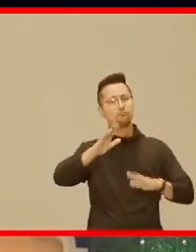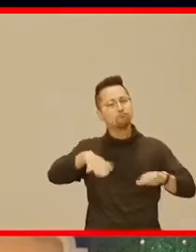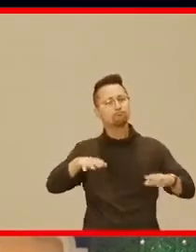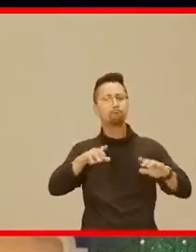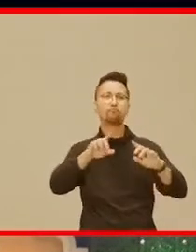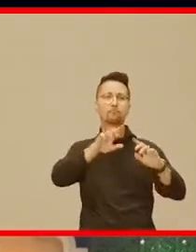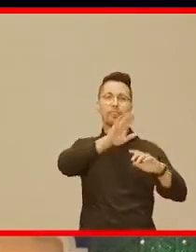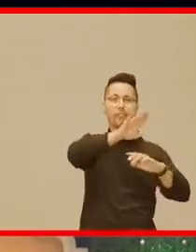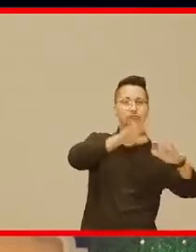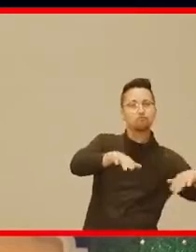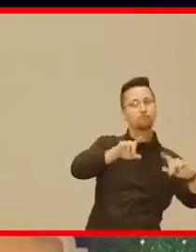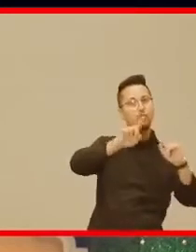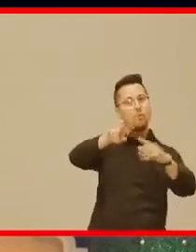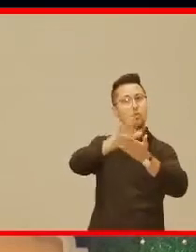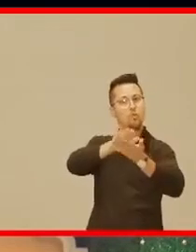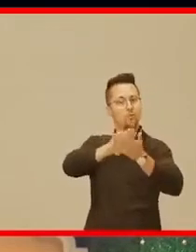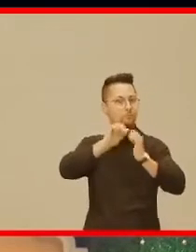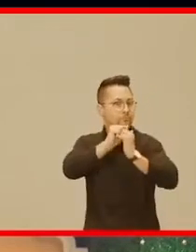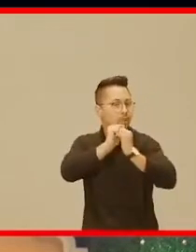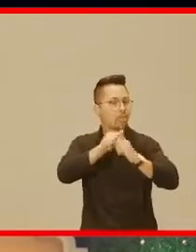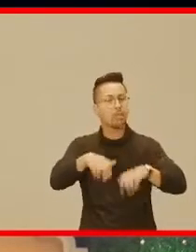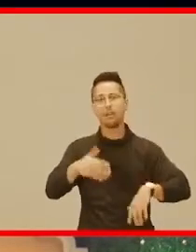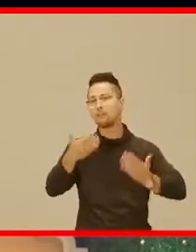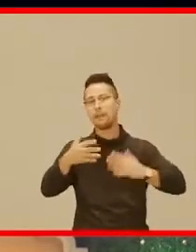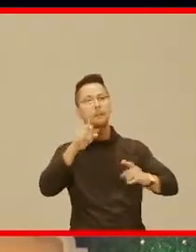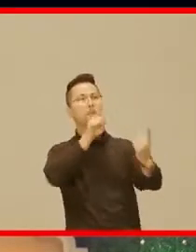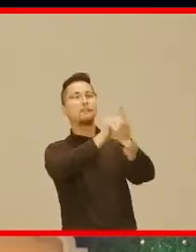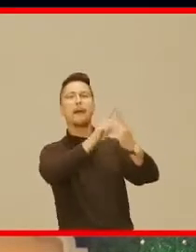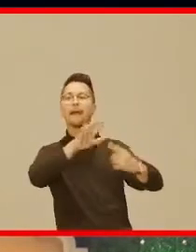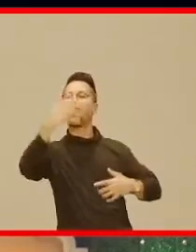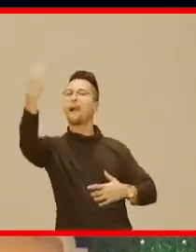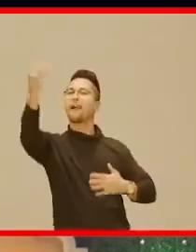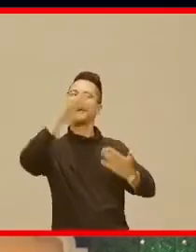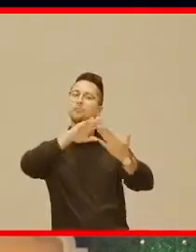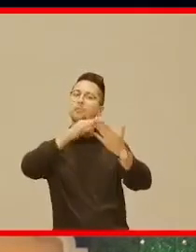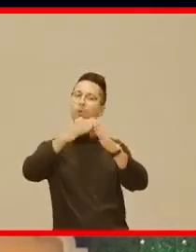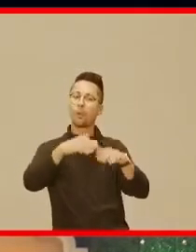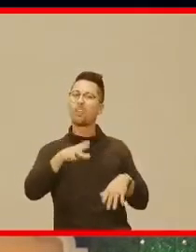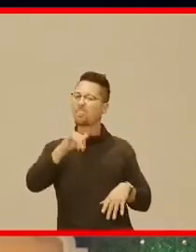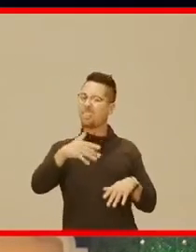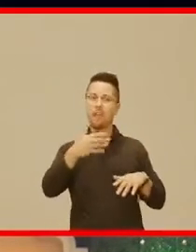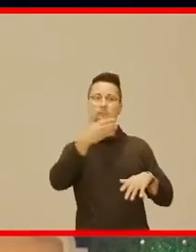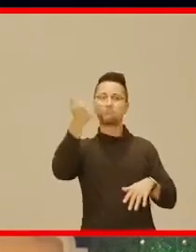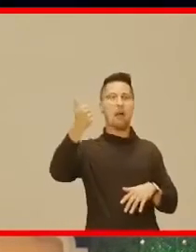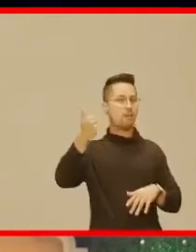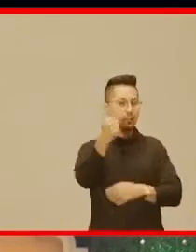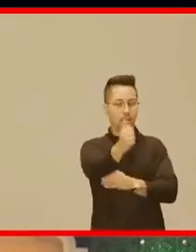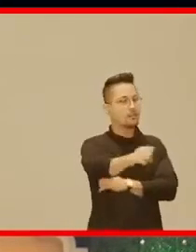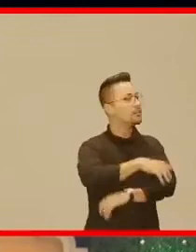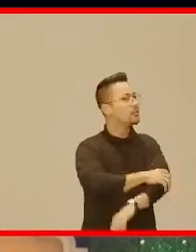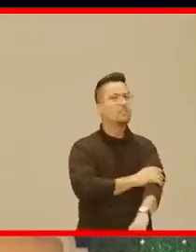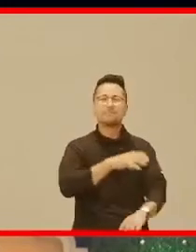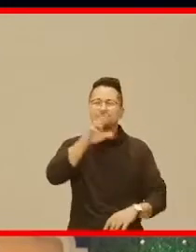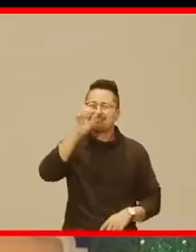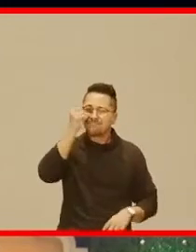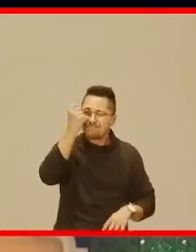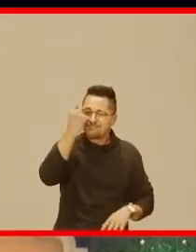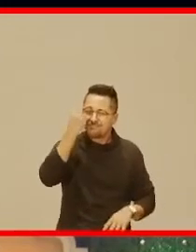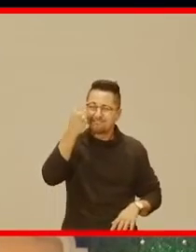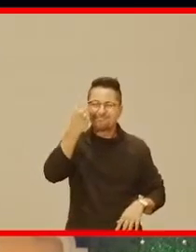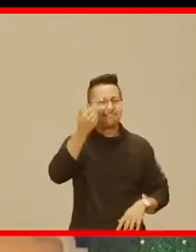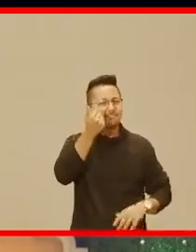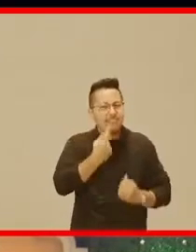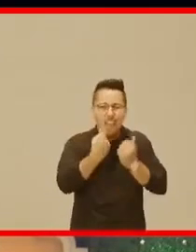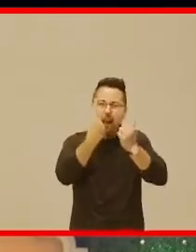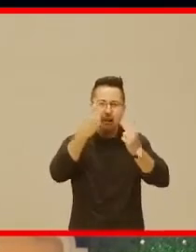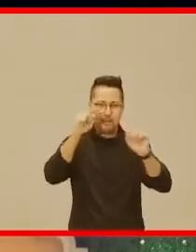from the community. That is half of the battle. And I would say anyone can be an advocate. You are our best lobbyist. You're sitting Absolutely. right here,